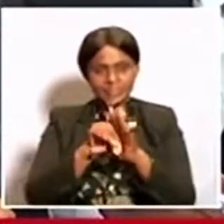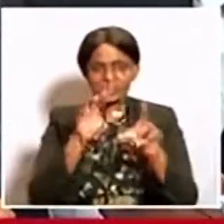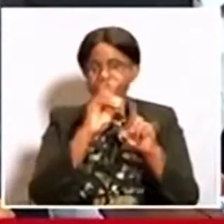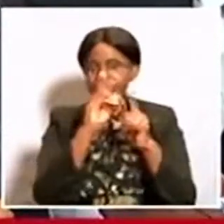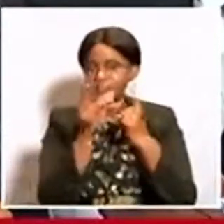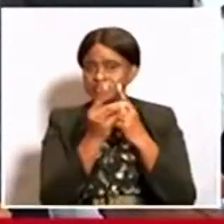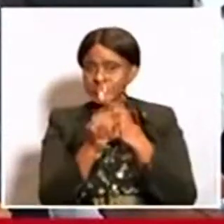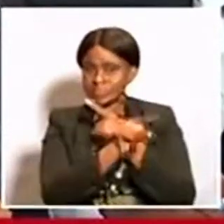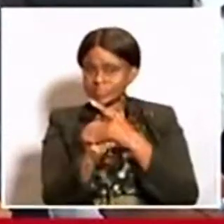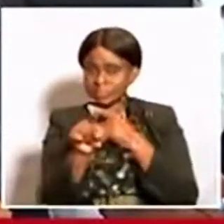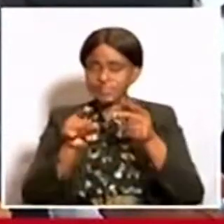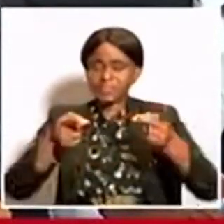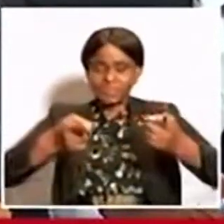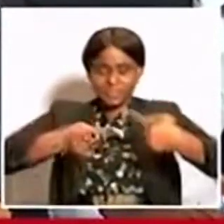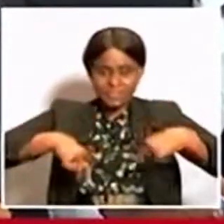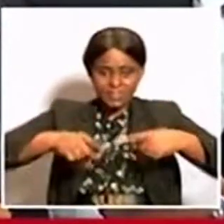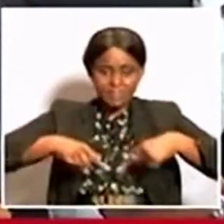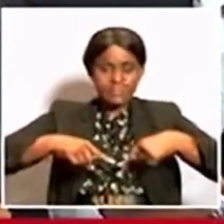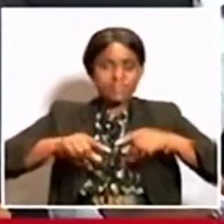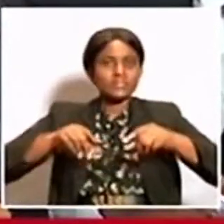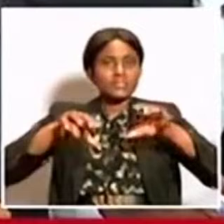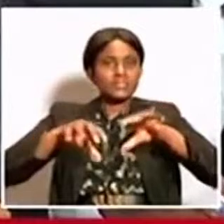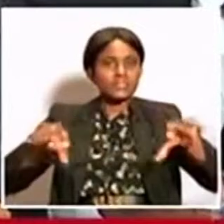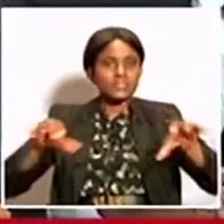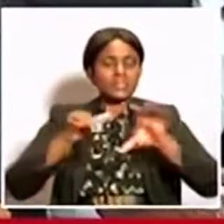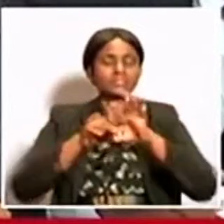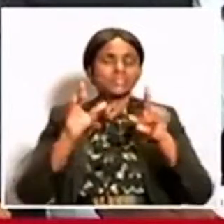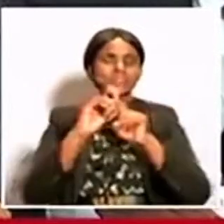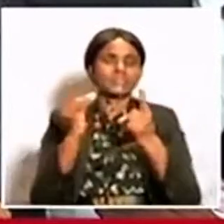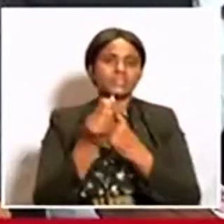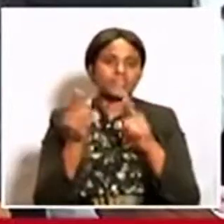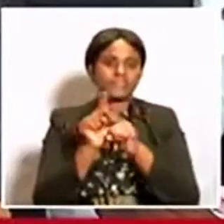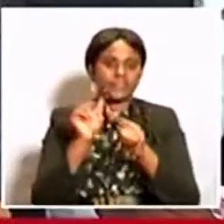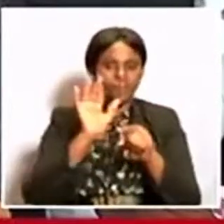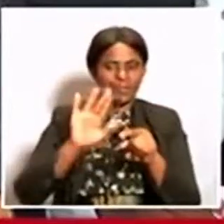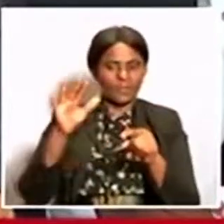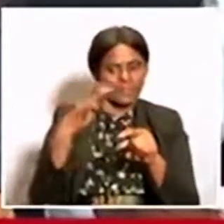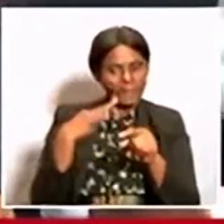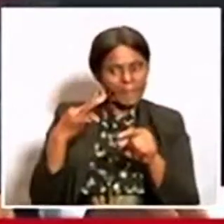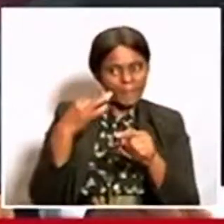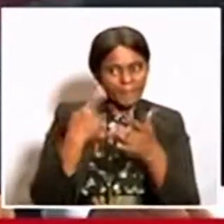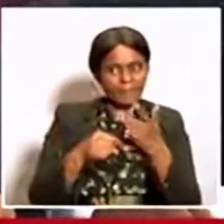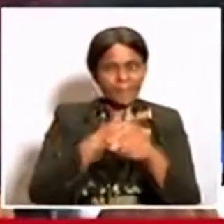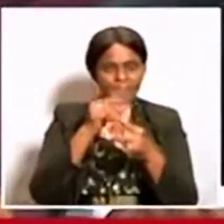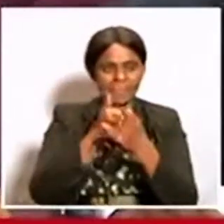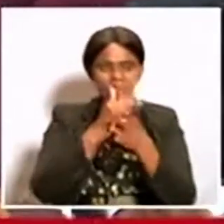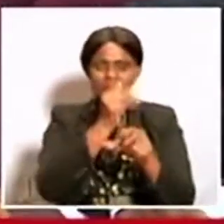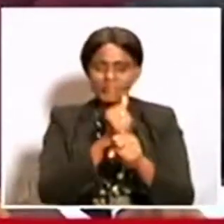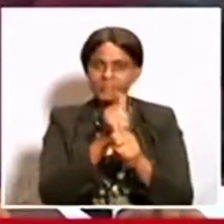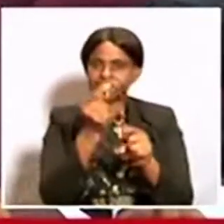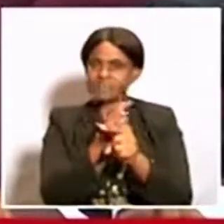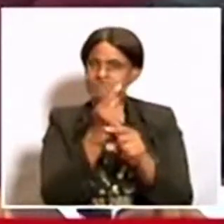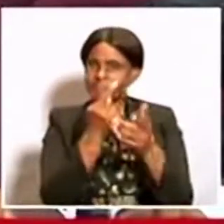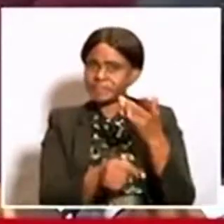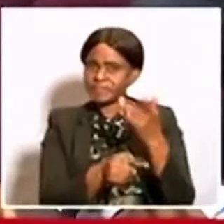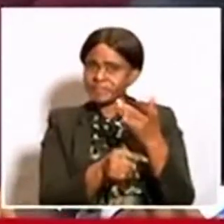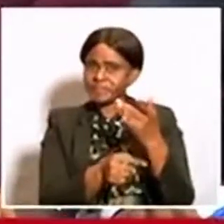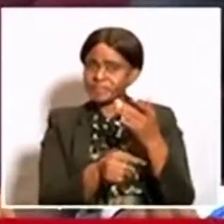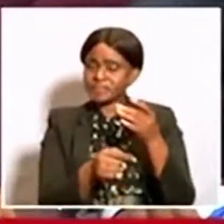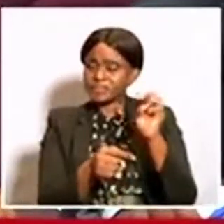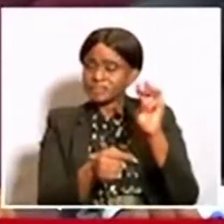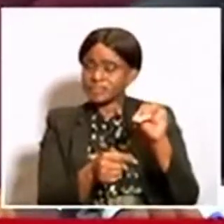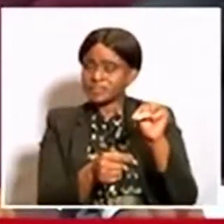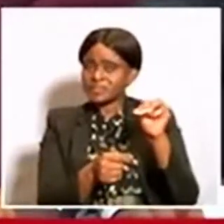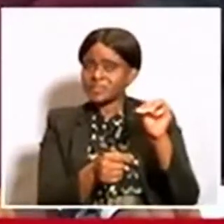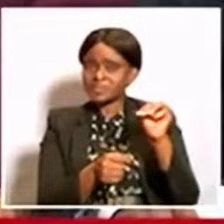district, the local-based children in the district. And the applications that were received were from the